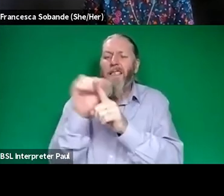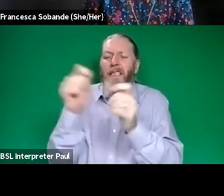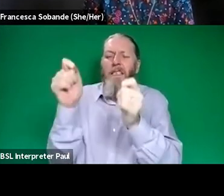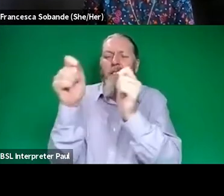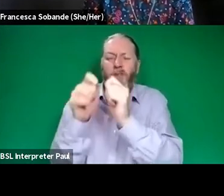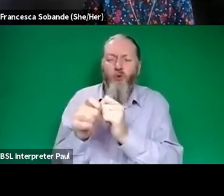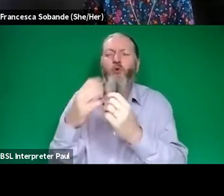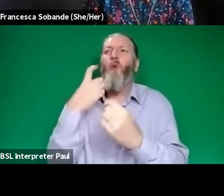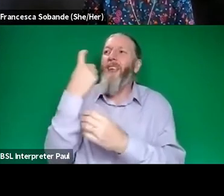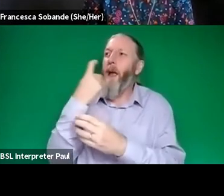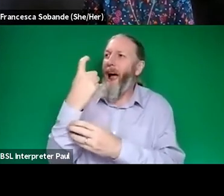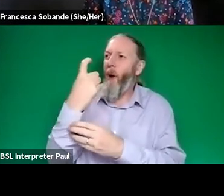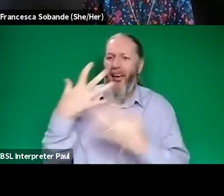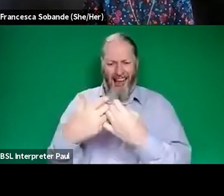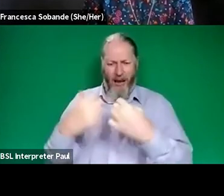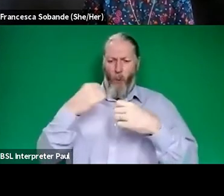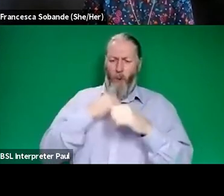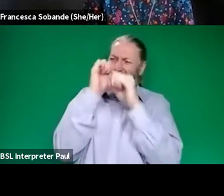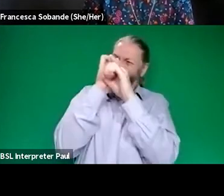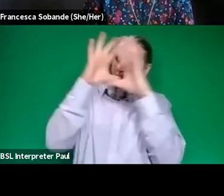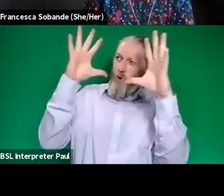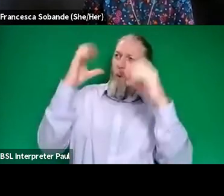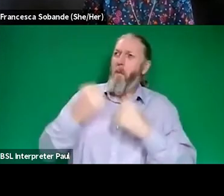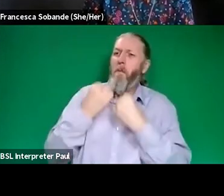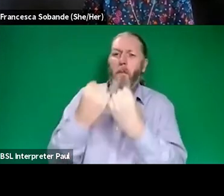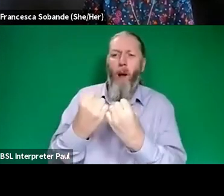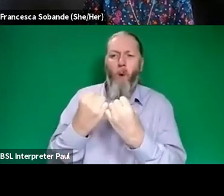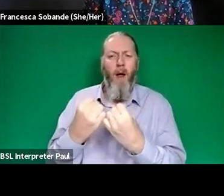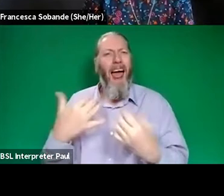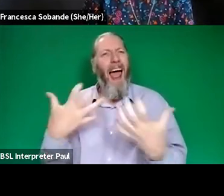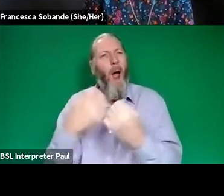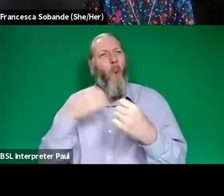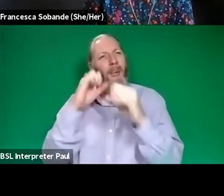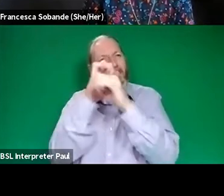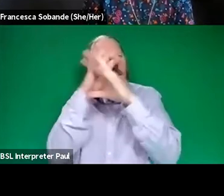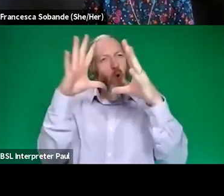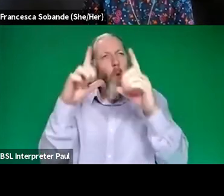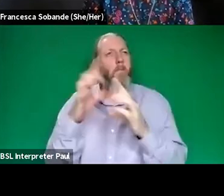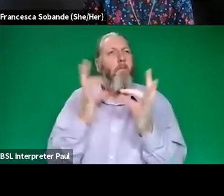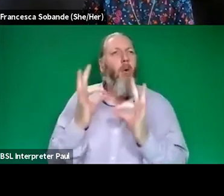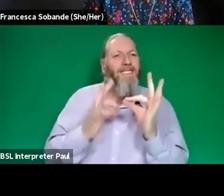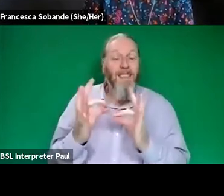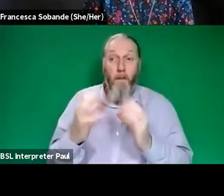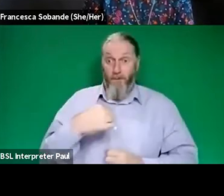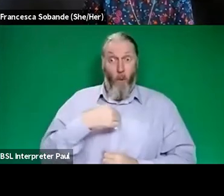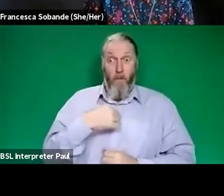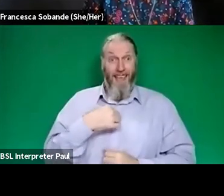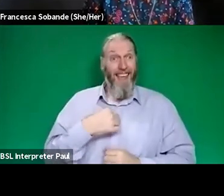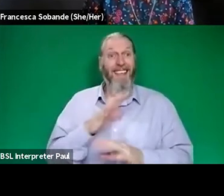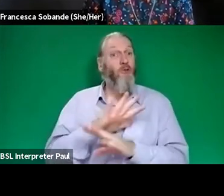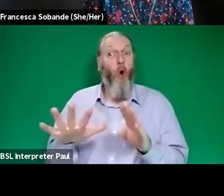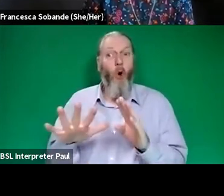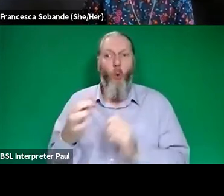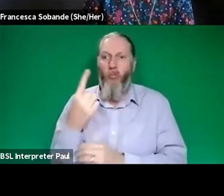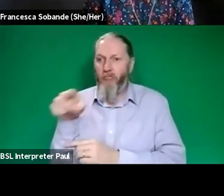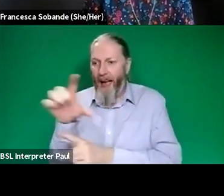politics as it's situated in a community, as it's situated in any community, but for me it's not just about any individual community, right? It's about then solidarity beyond